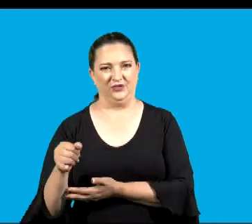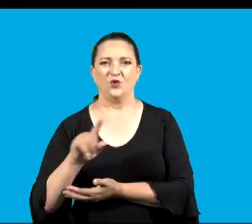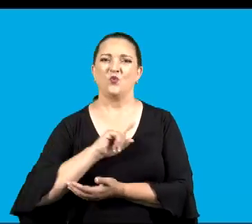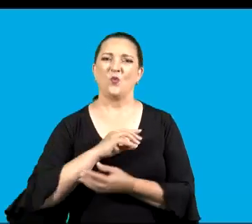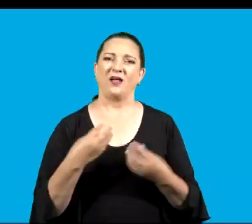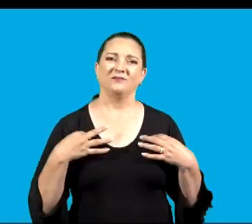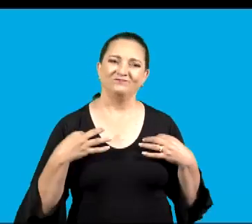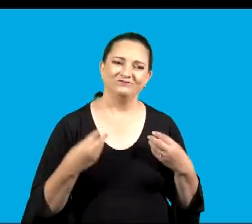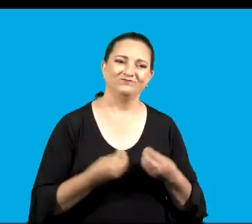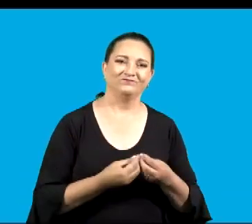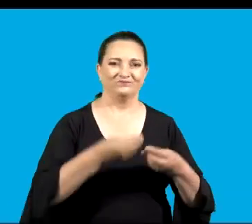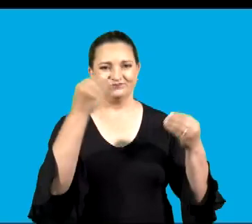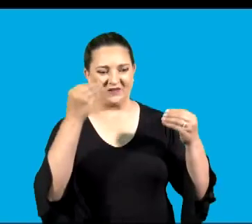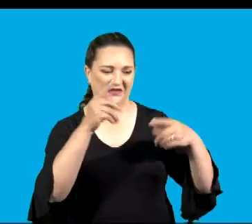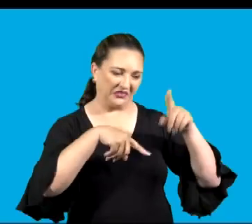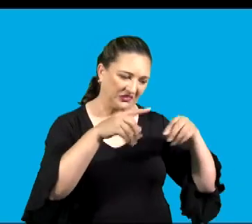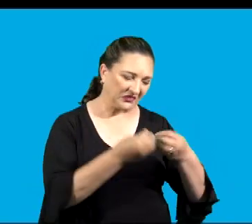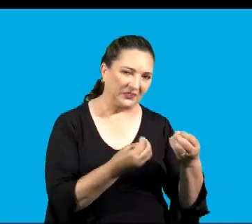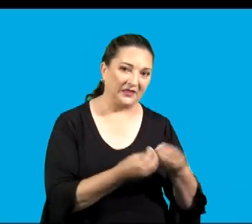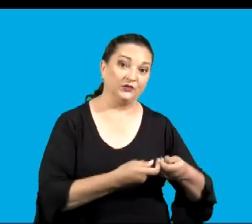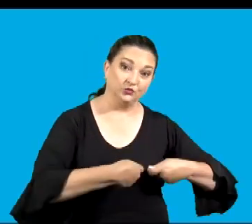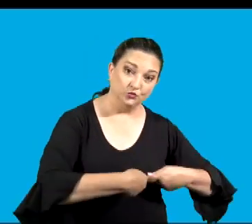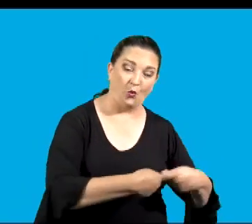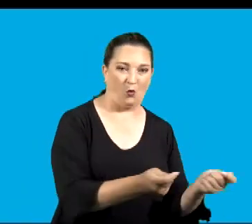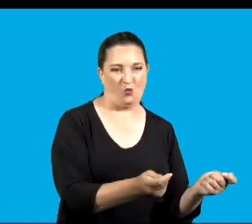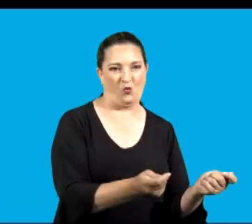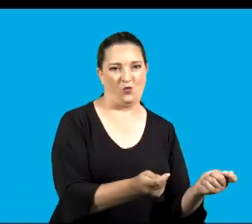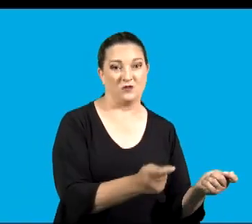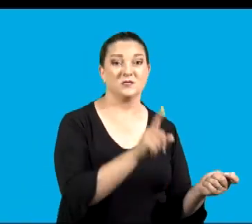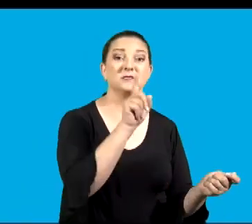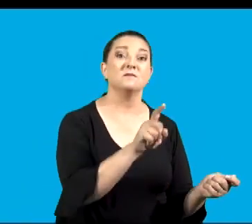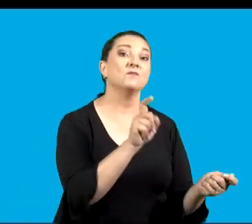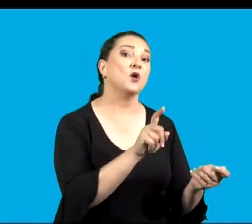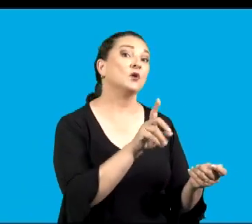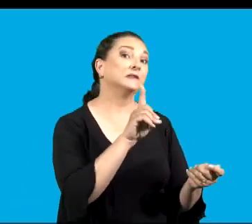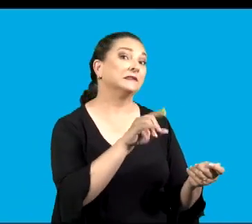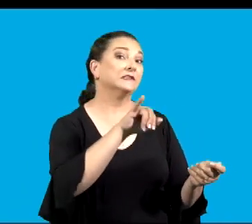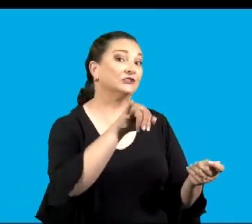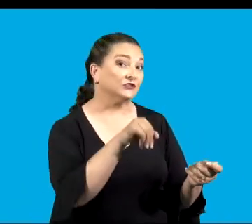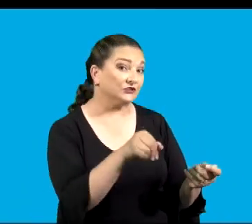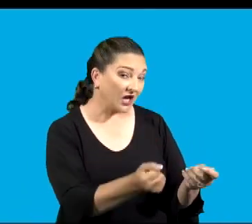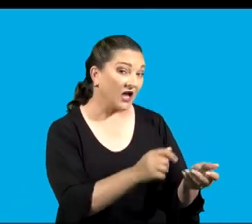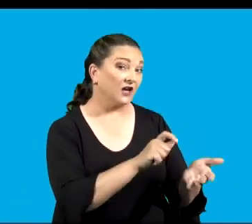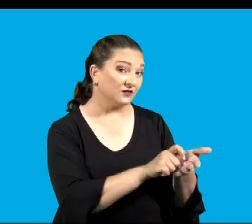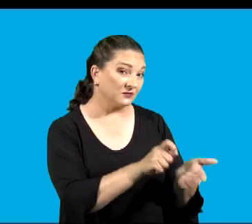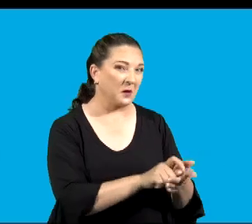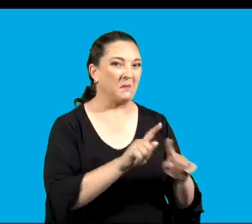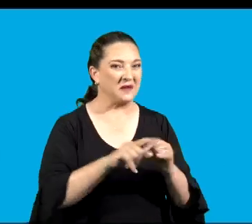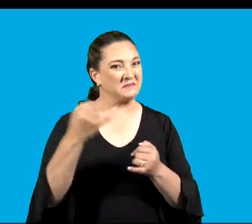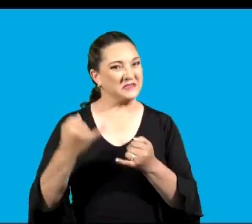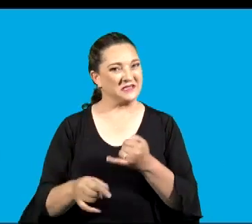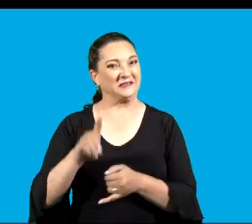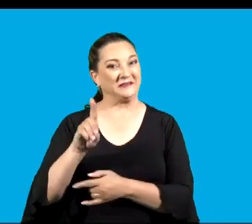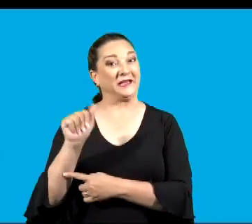merchandise sold, it is supposed to be recorded in the DJ, but this one was recorded in the DAJ. That